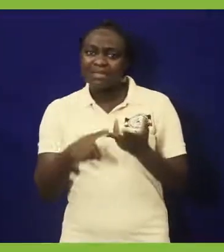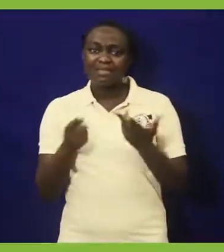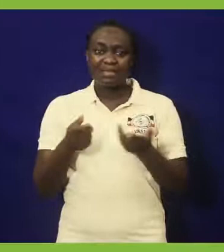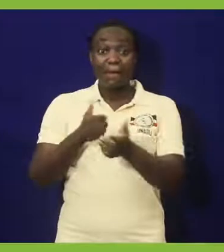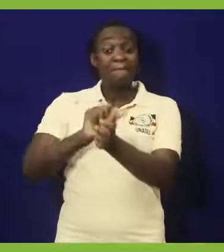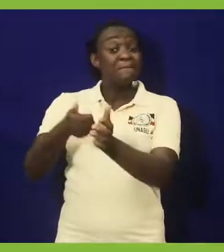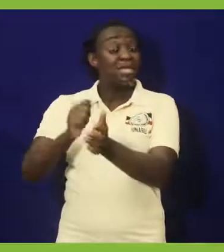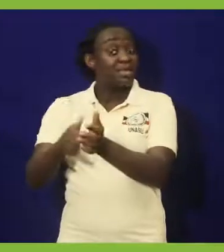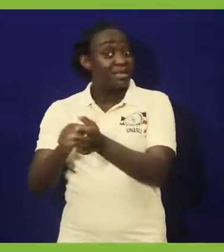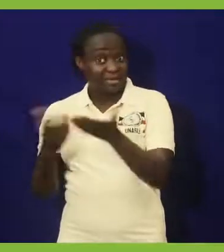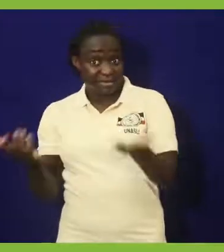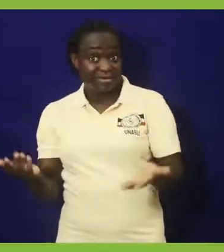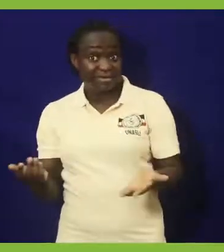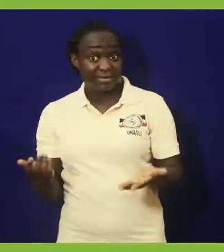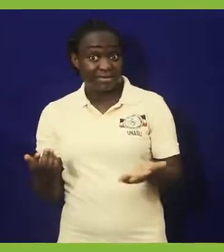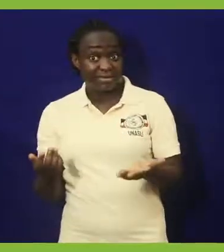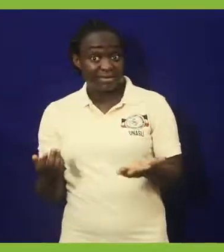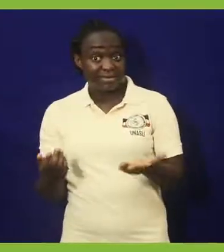look at